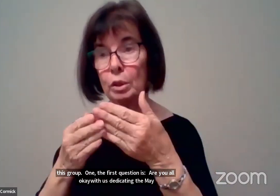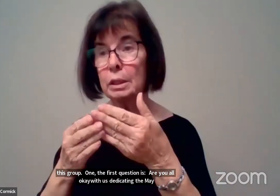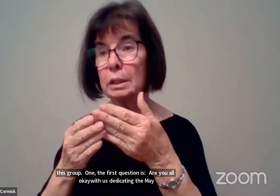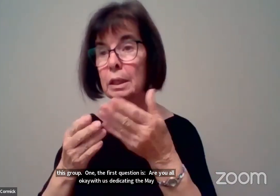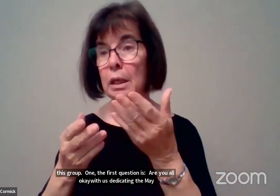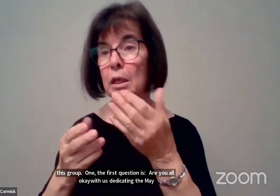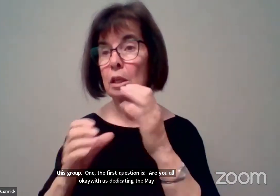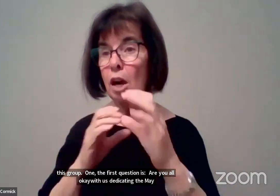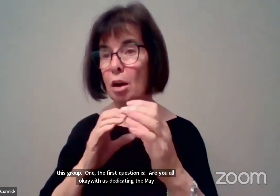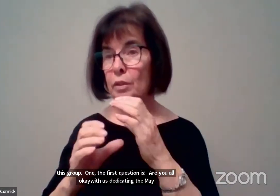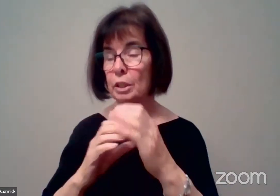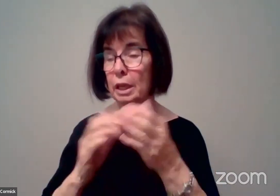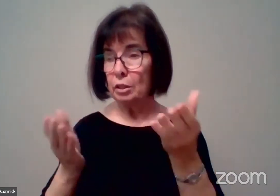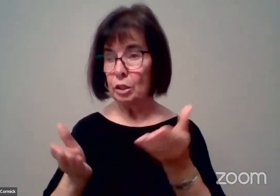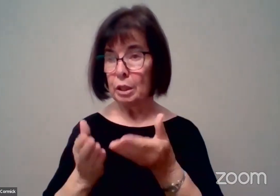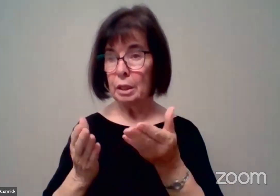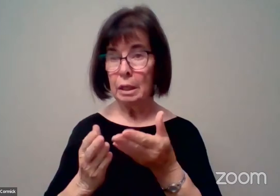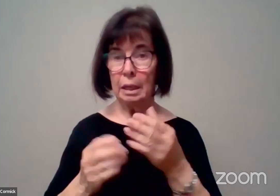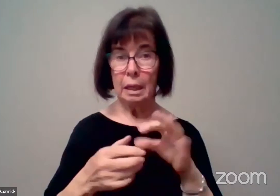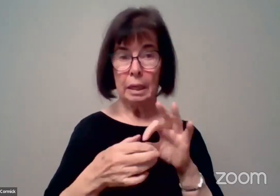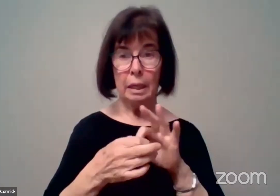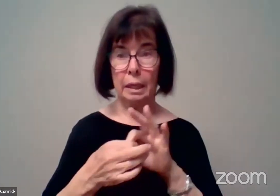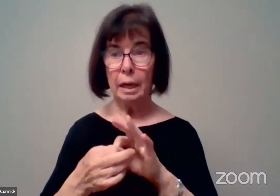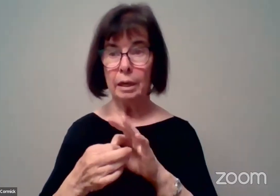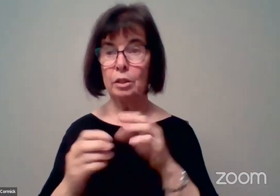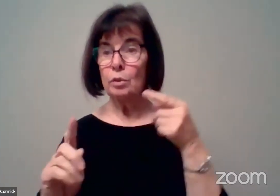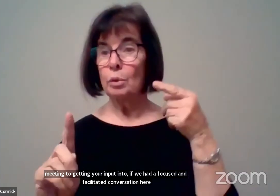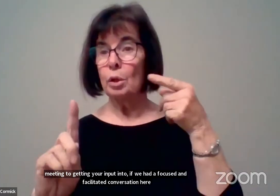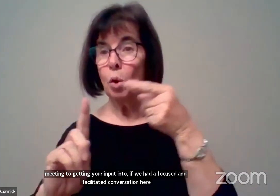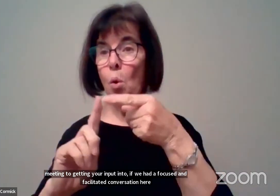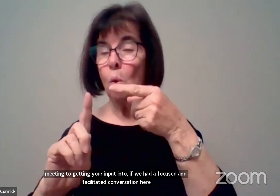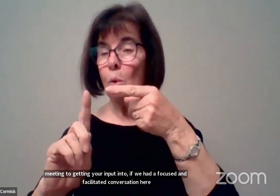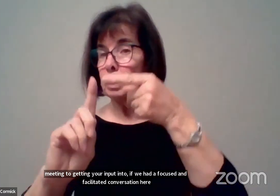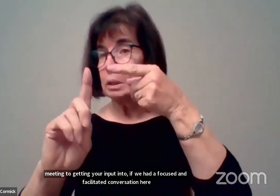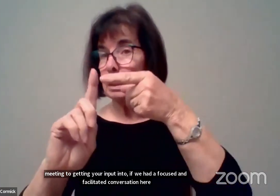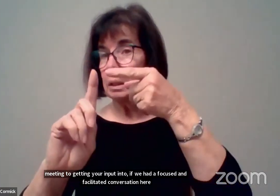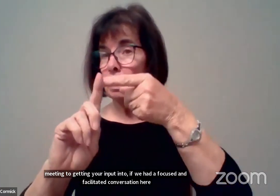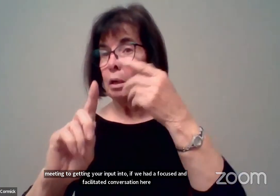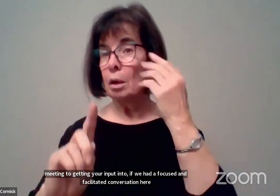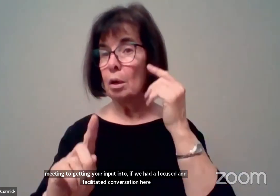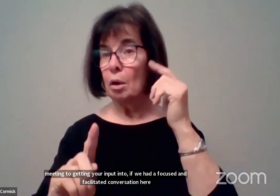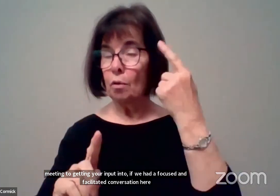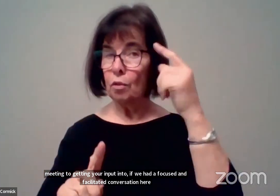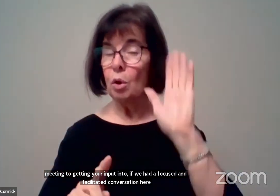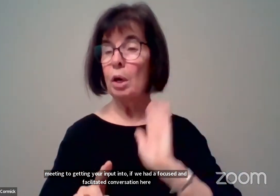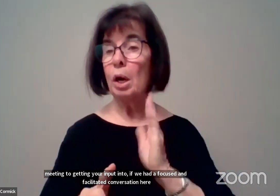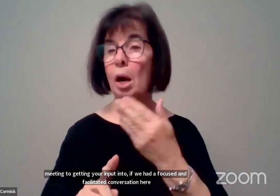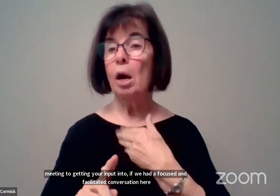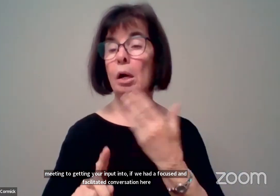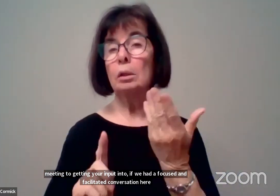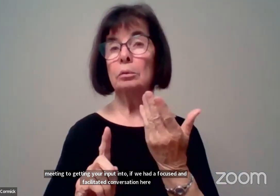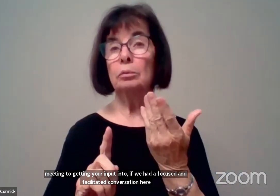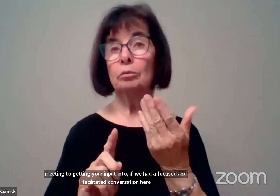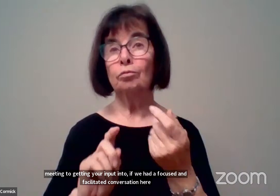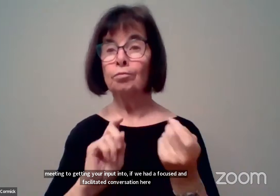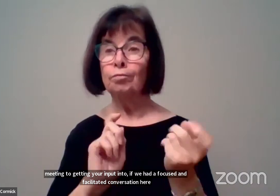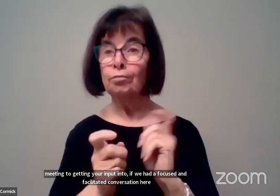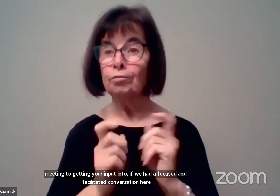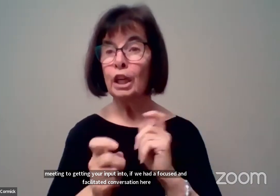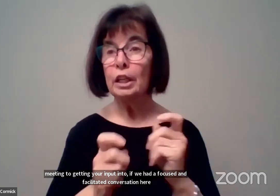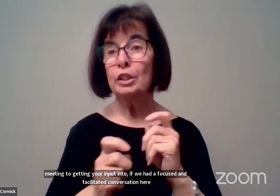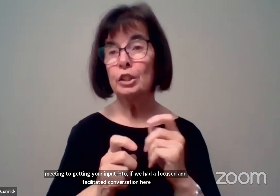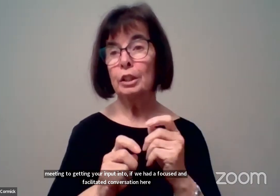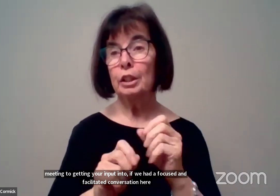conversation here around the goals and objectives for our refreshed COVID strategies? Are